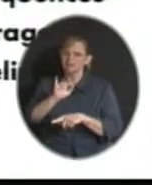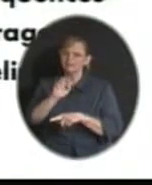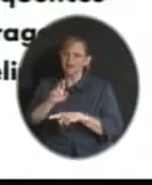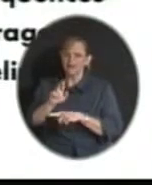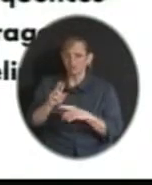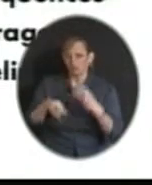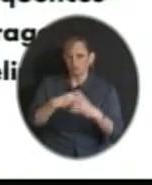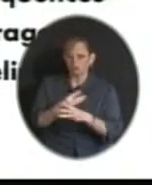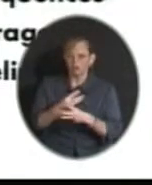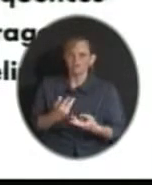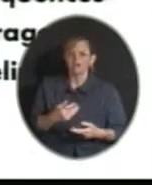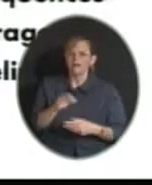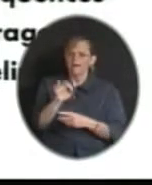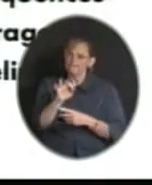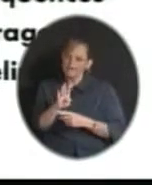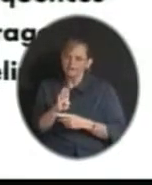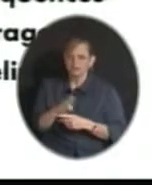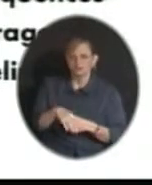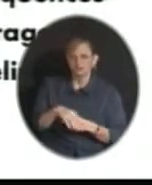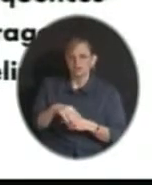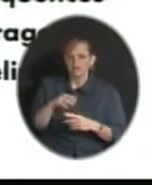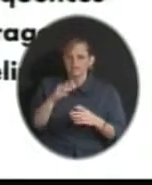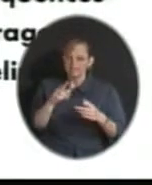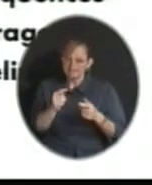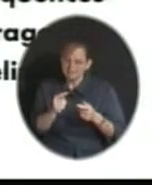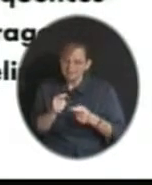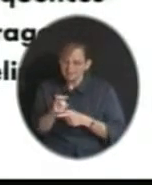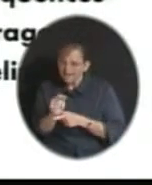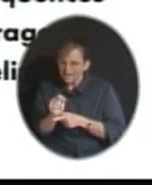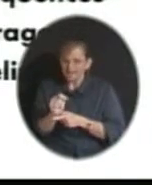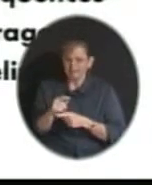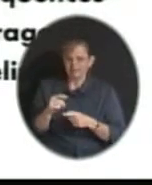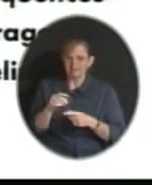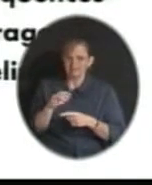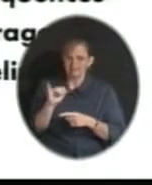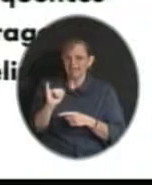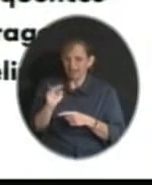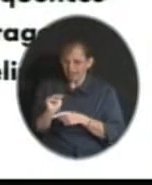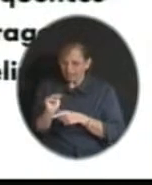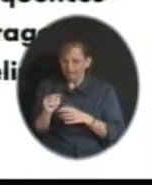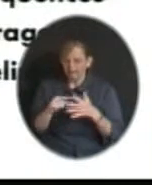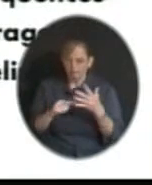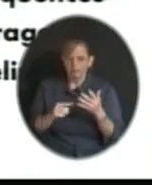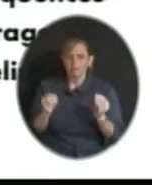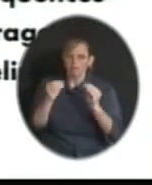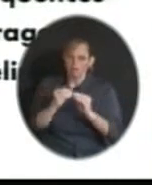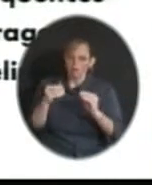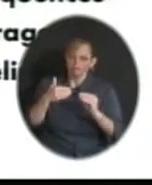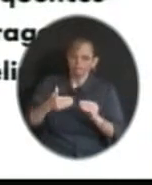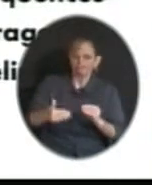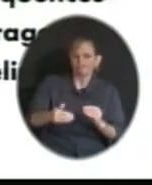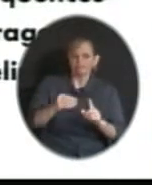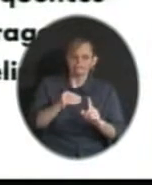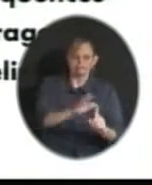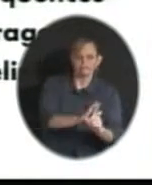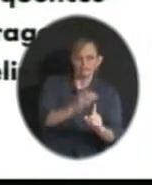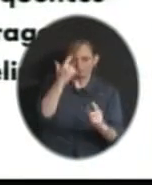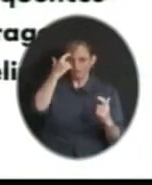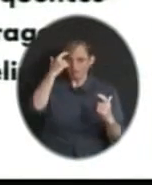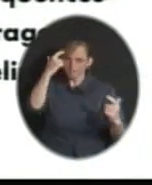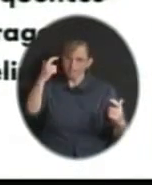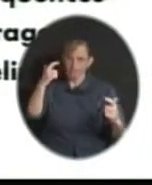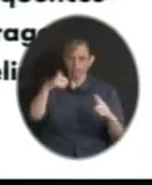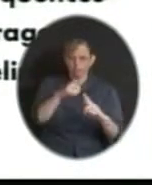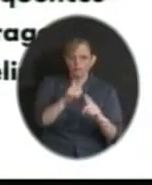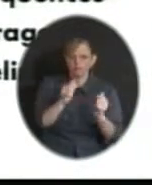Facebook, text messages, instant messenger. Certainly we've got just an increase in frequency and impact for bullying through the cyber